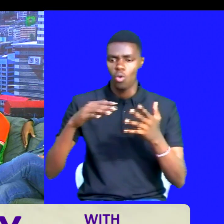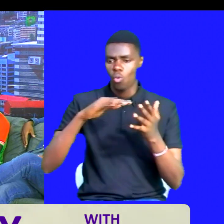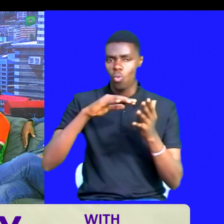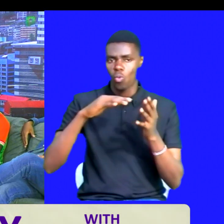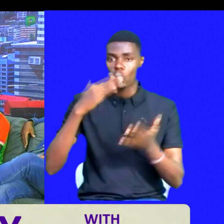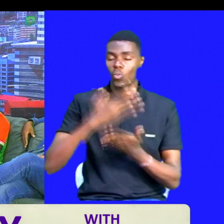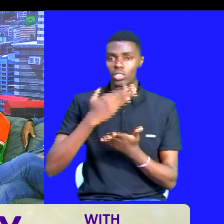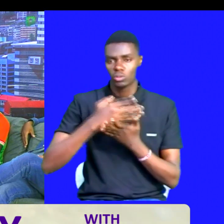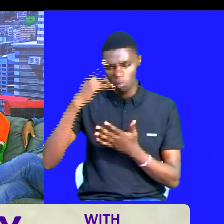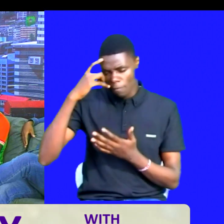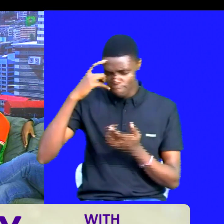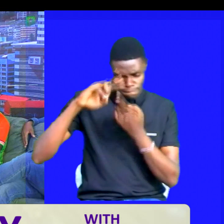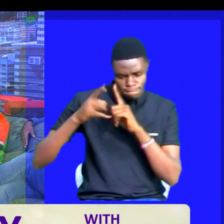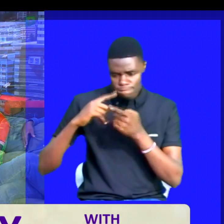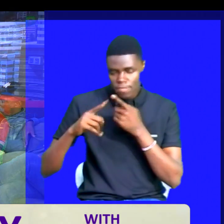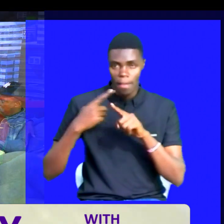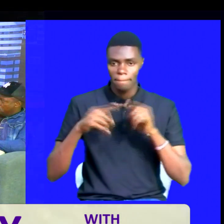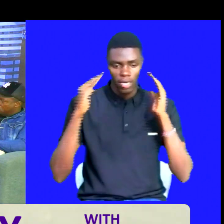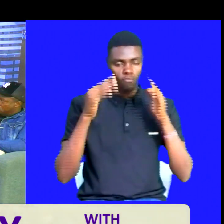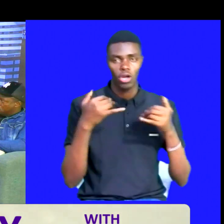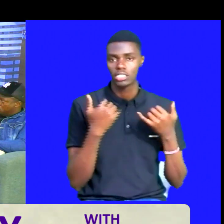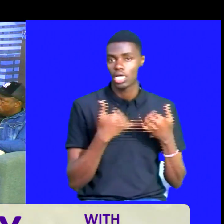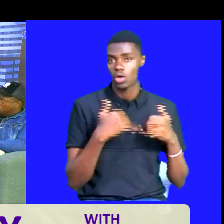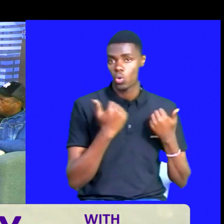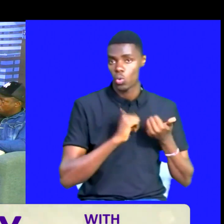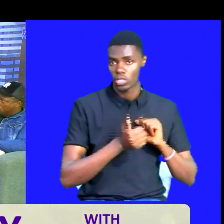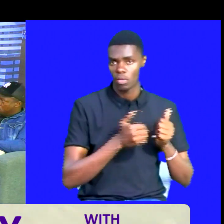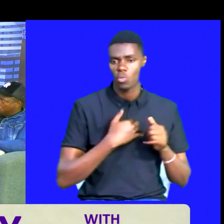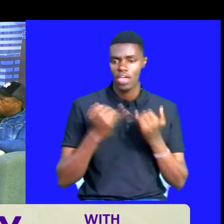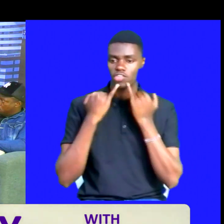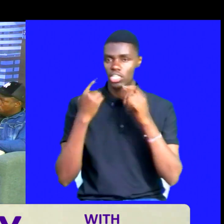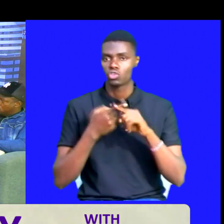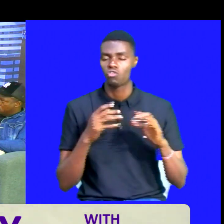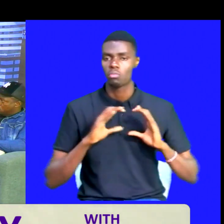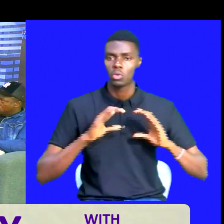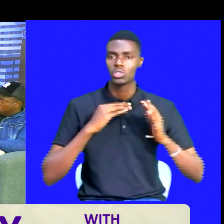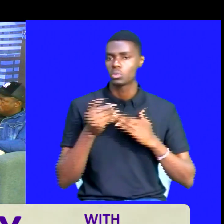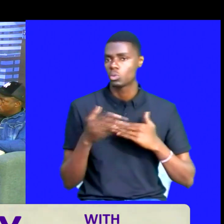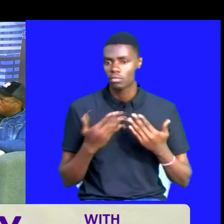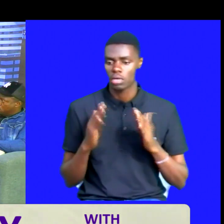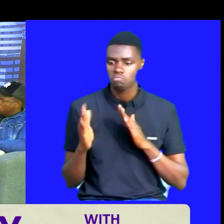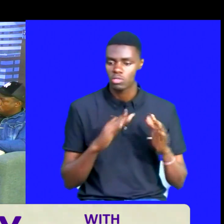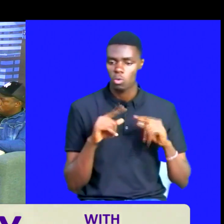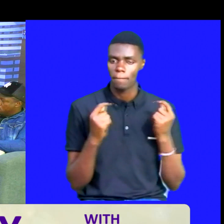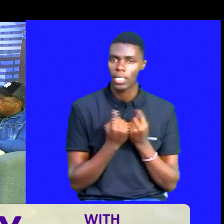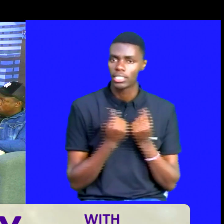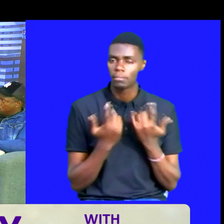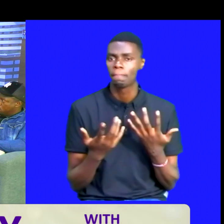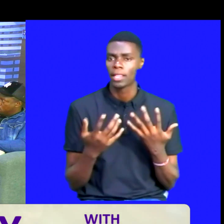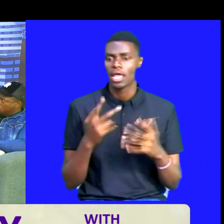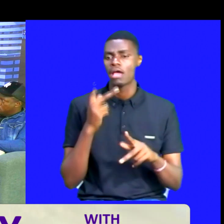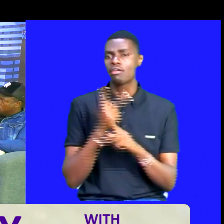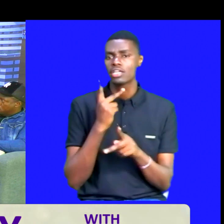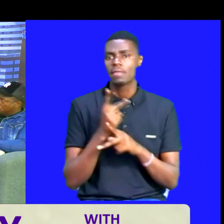yote wanapitia, lakini to focus on the game, because as much as, you know, there's that instructions from the coach, you know, kupanga team, as much as keeping